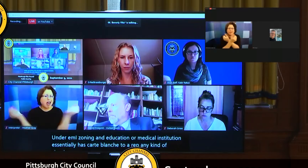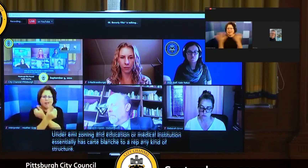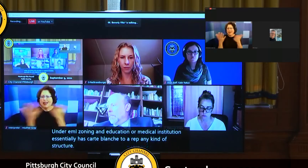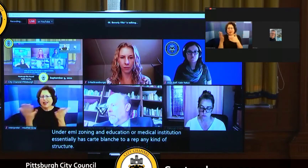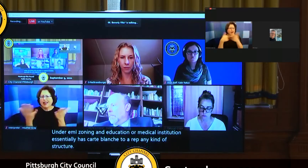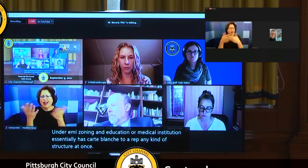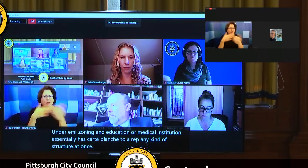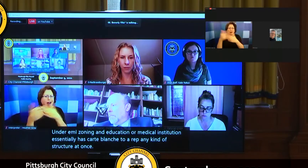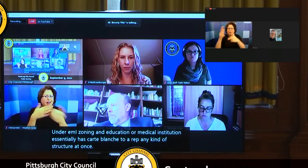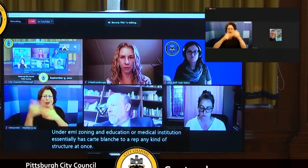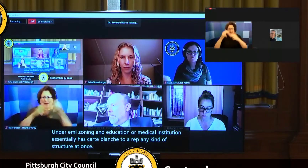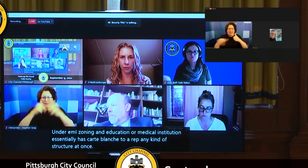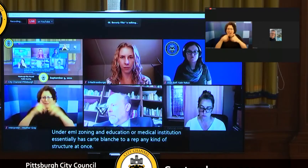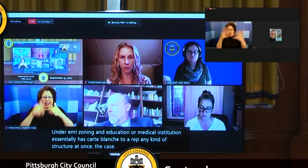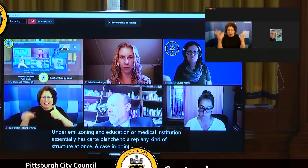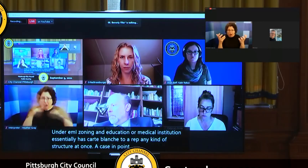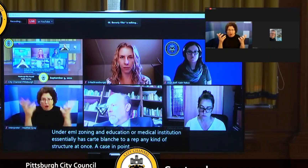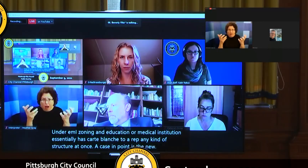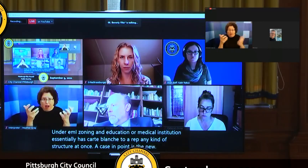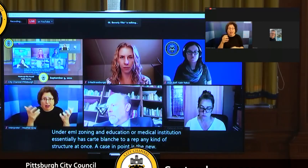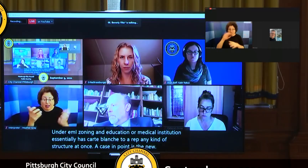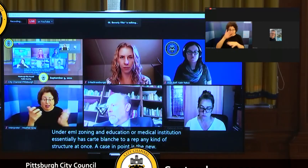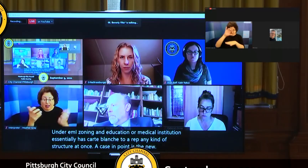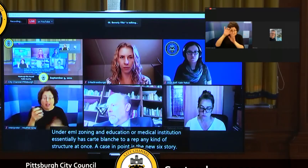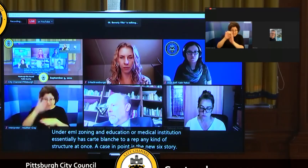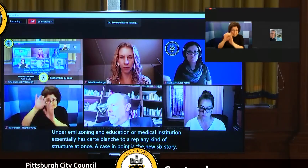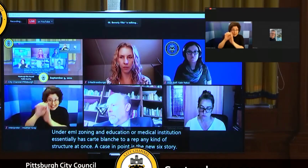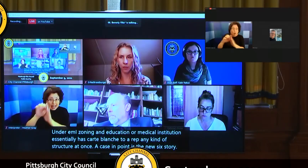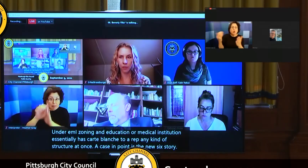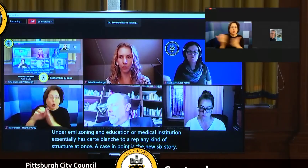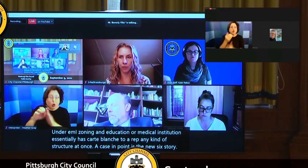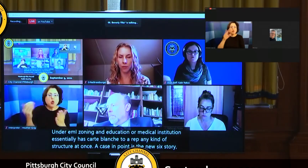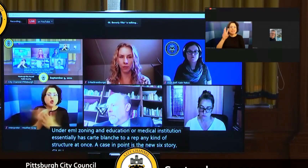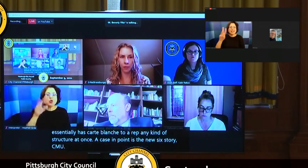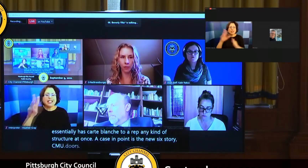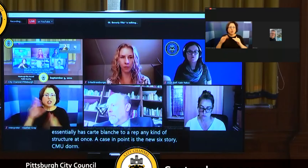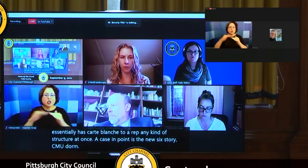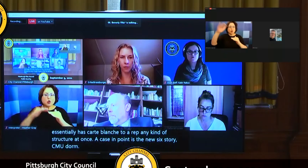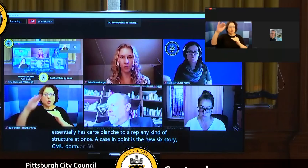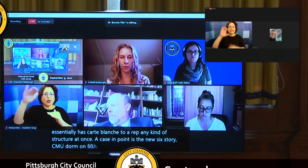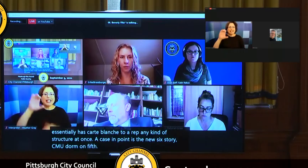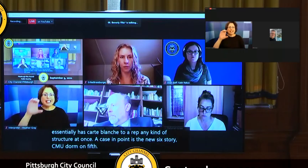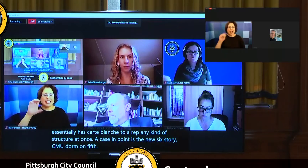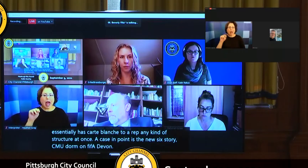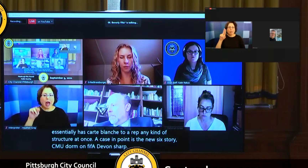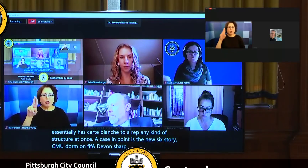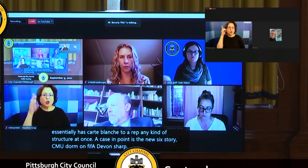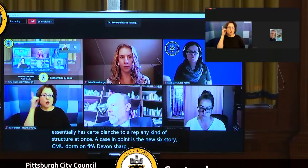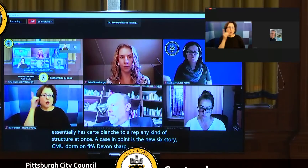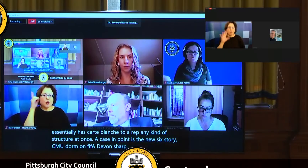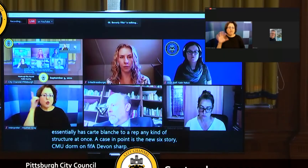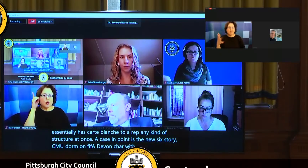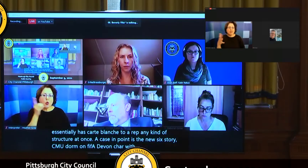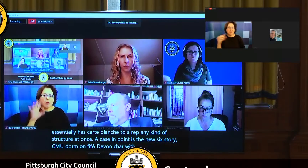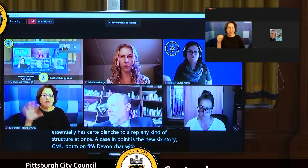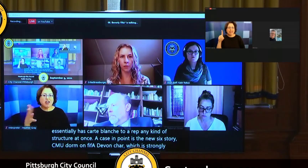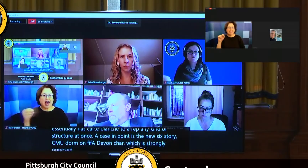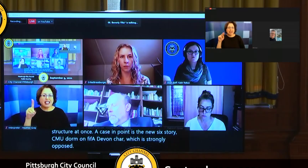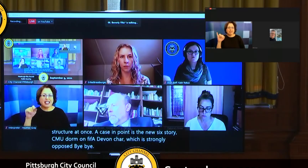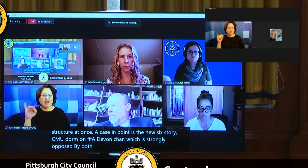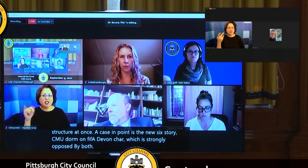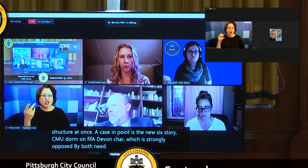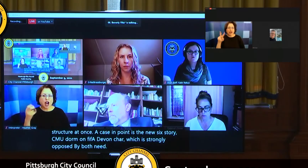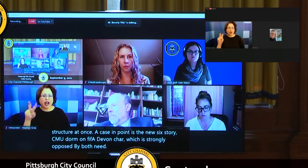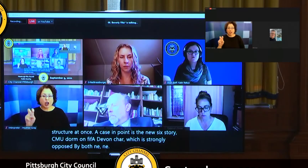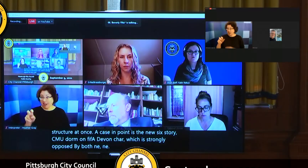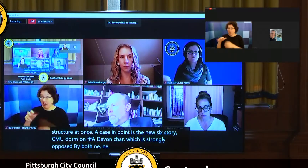wants. A case in point is the new 6-story CMU dorm on 5th at Devonshire, which is strongly opposed by both